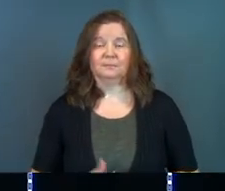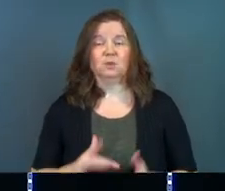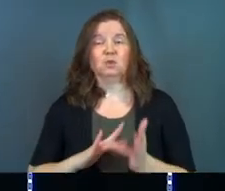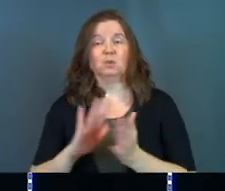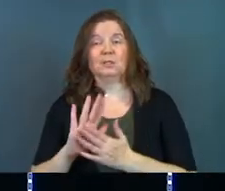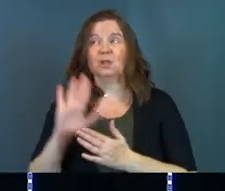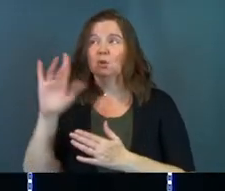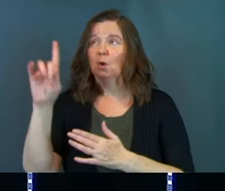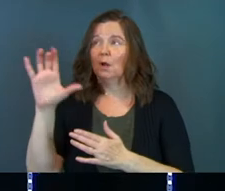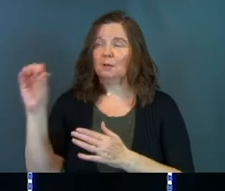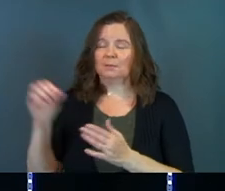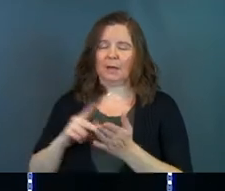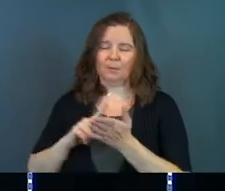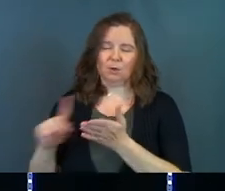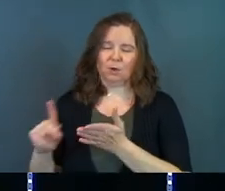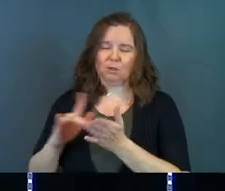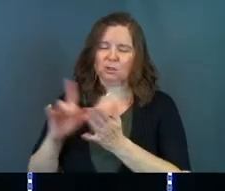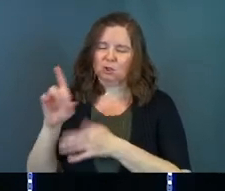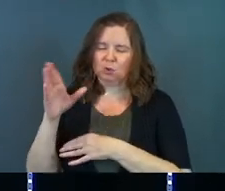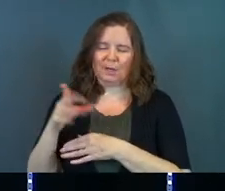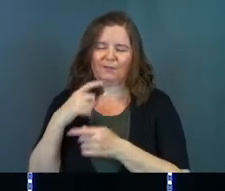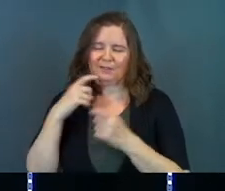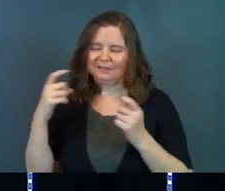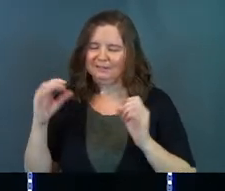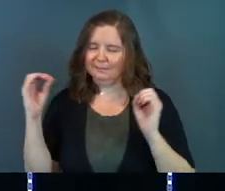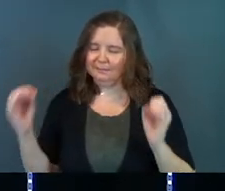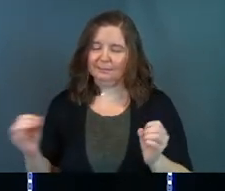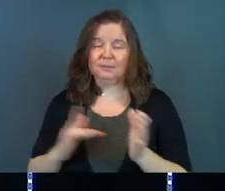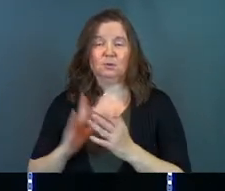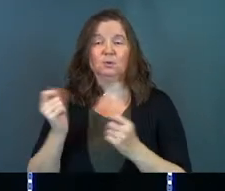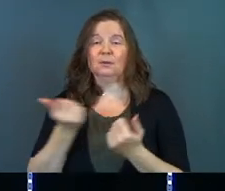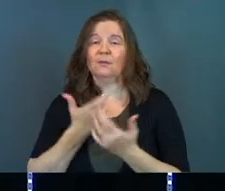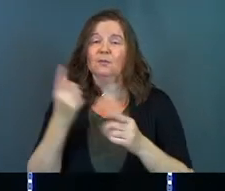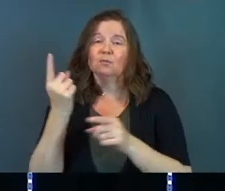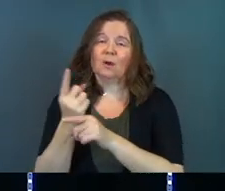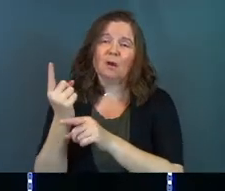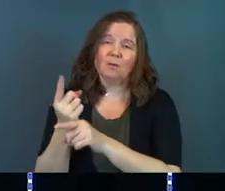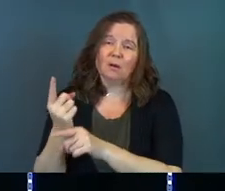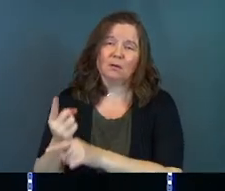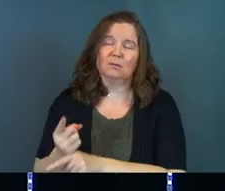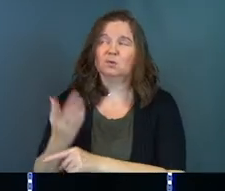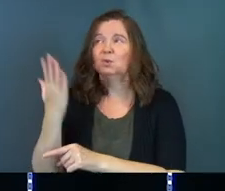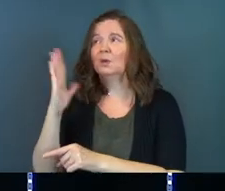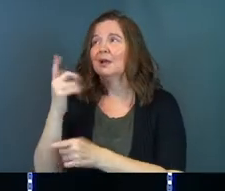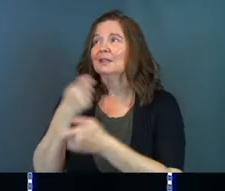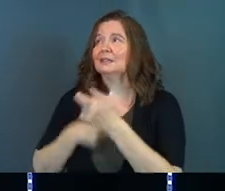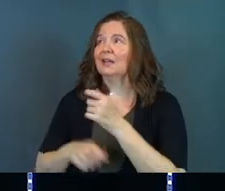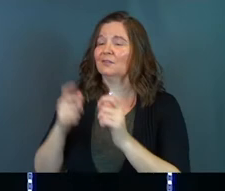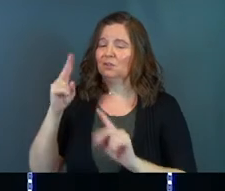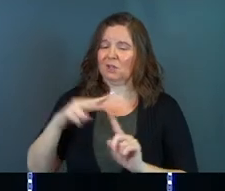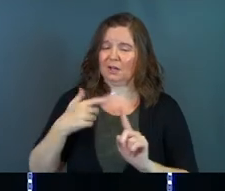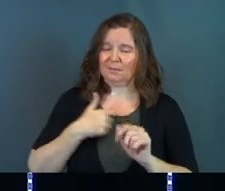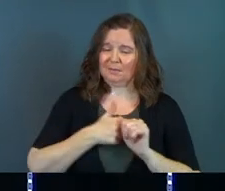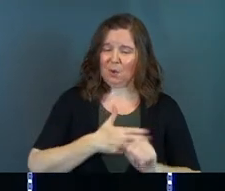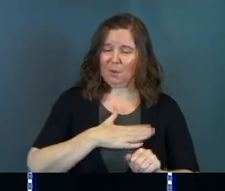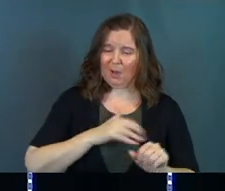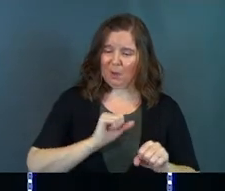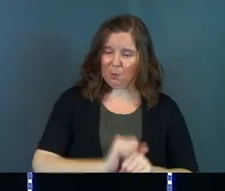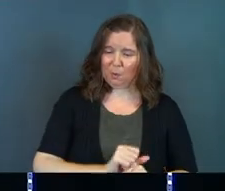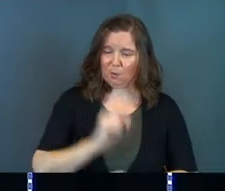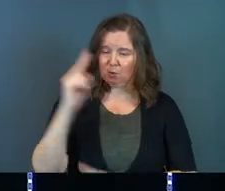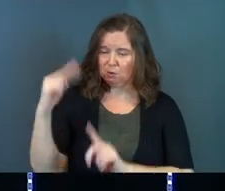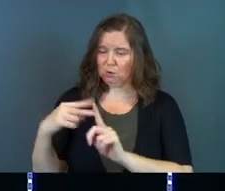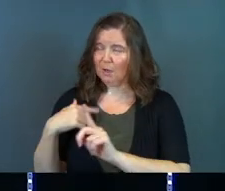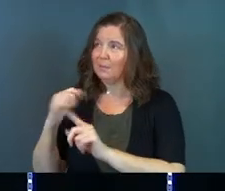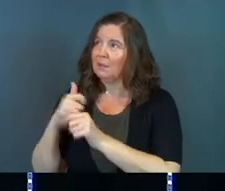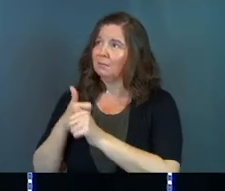And so, Jesus, you're 100% pure. And Jesus, you never sinned. And Jesus, you did everything right. And so, God, instead of judging me according to my works, would you